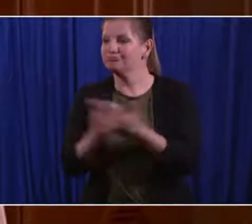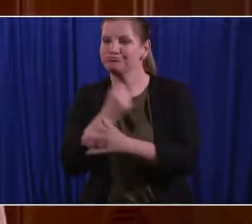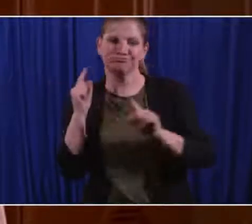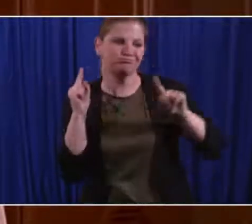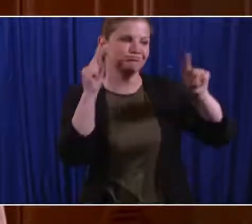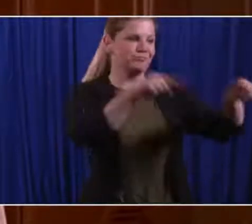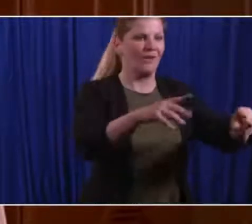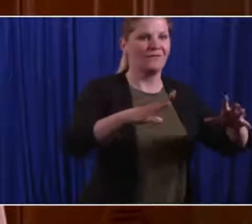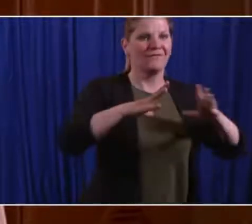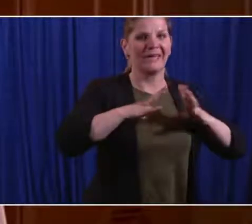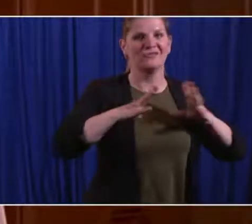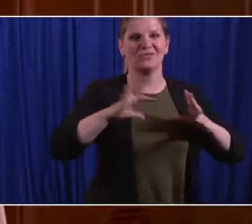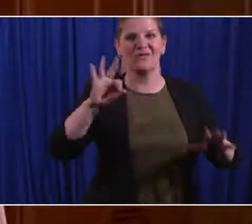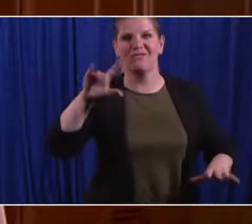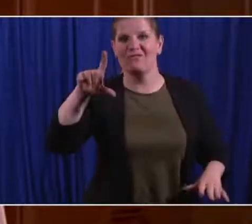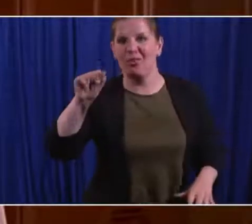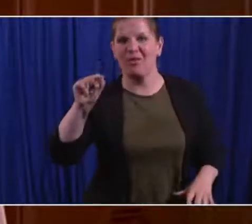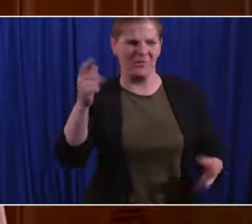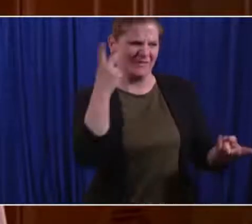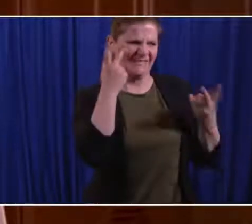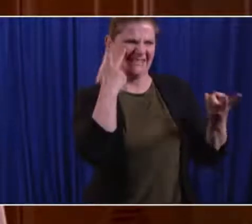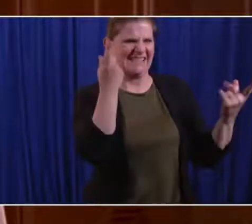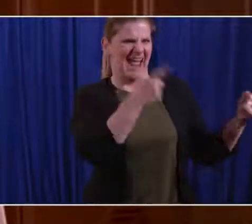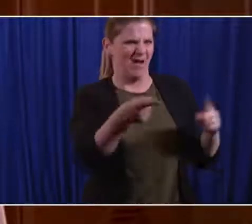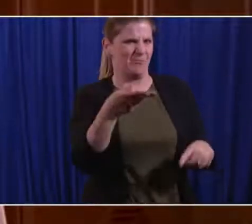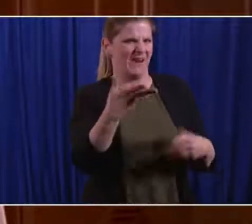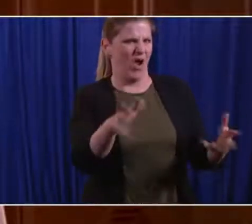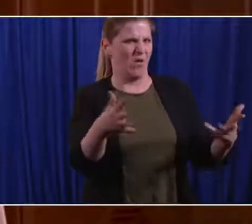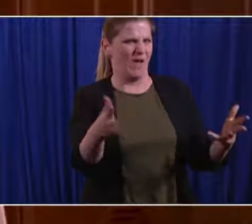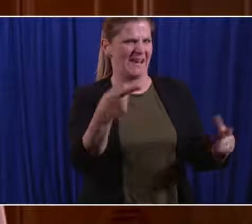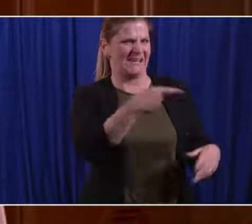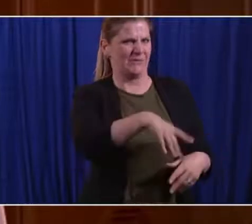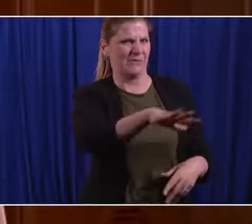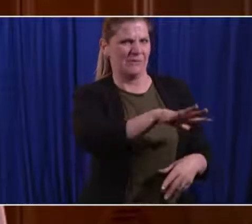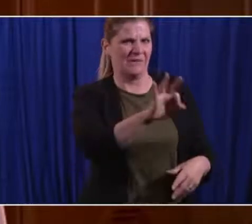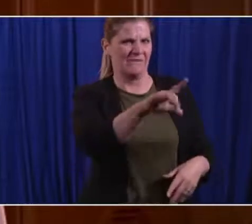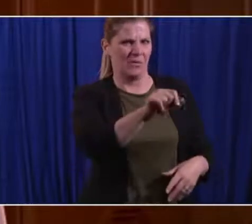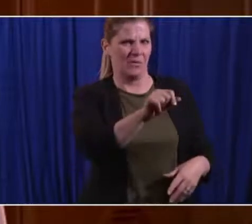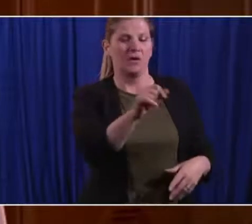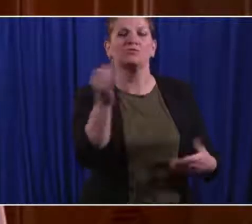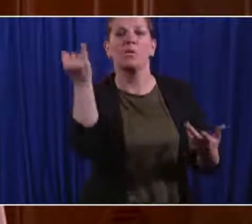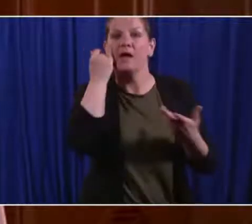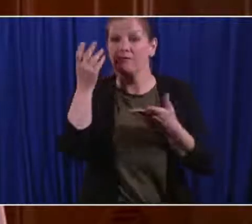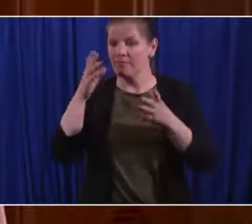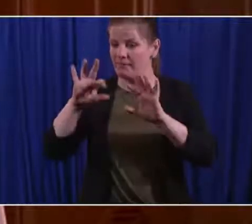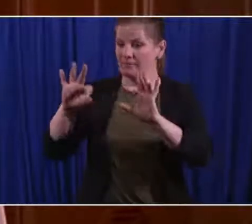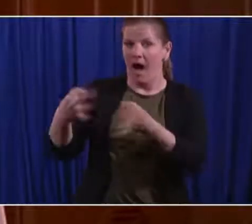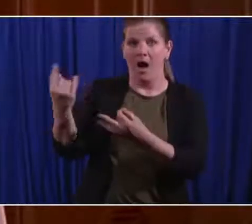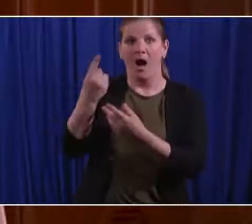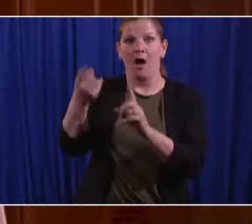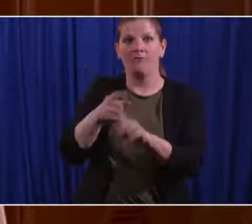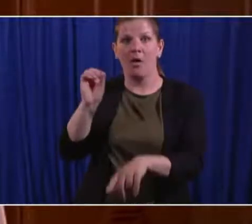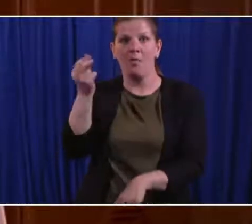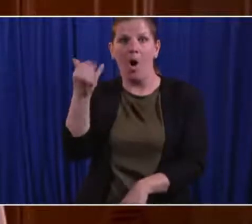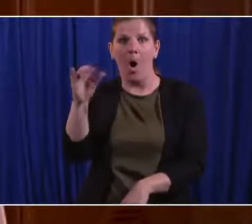with some of the things going down there right now. What's the concern about folks going down there, coming back, and maybe, starting to